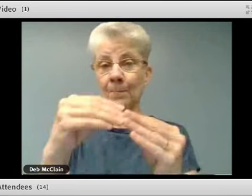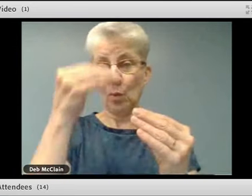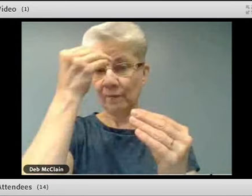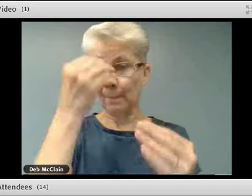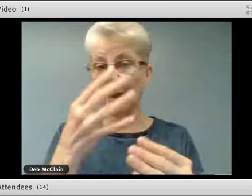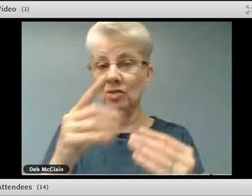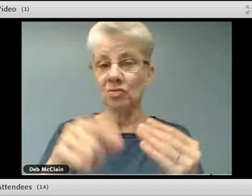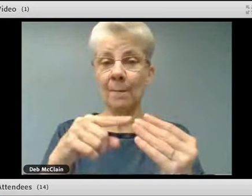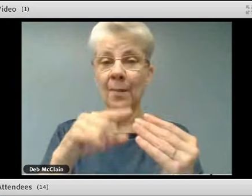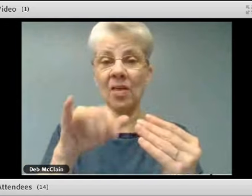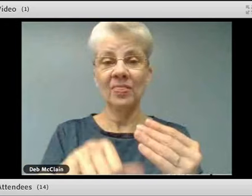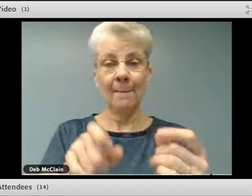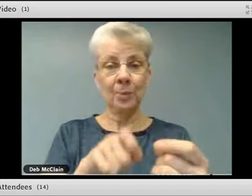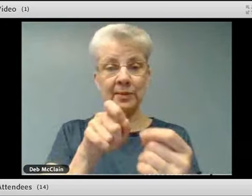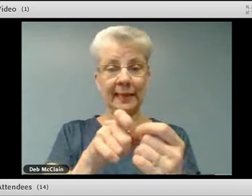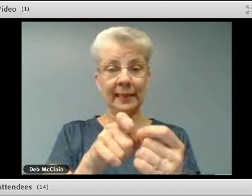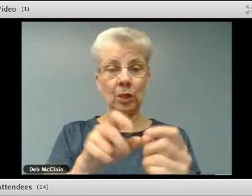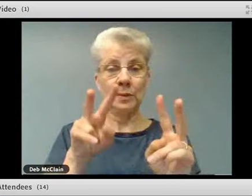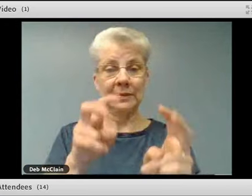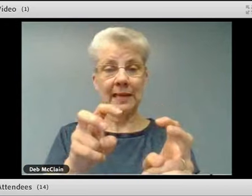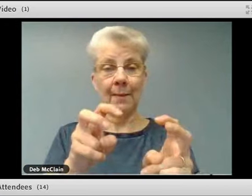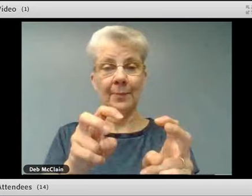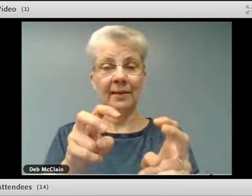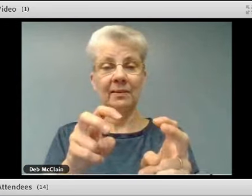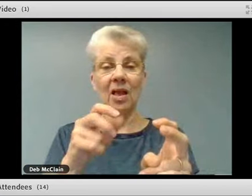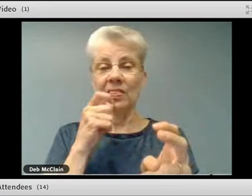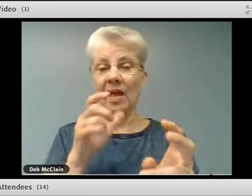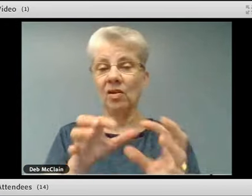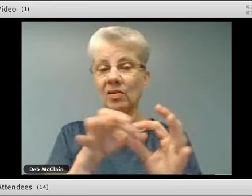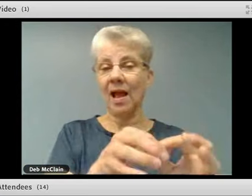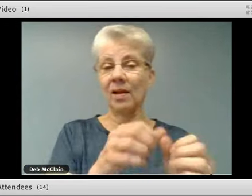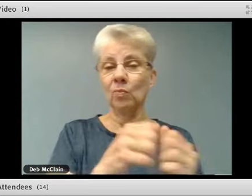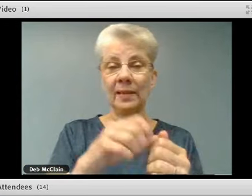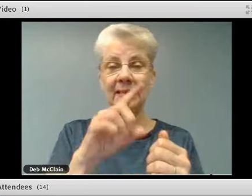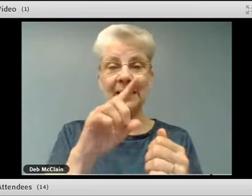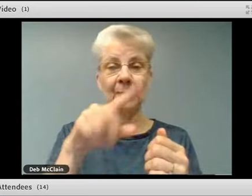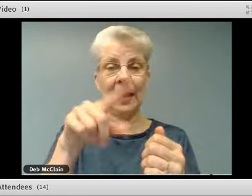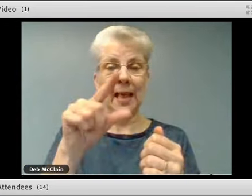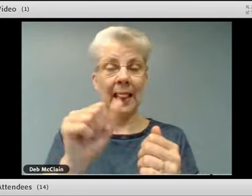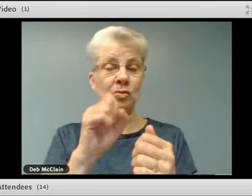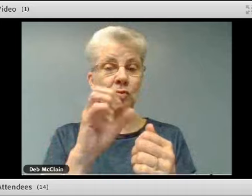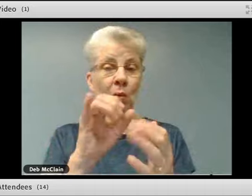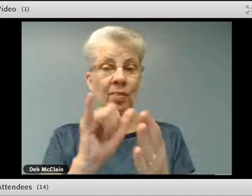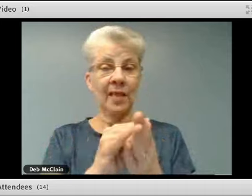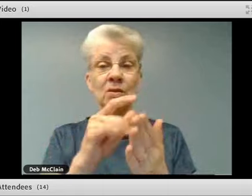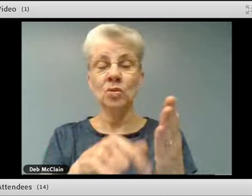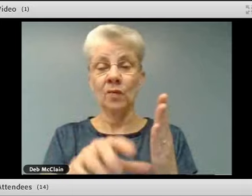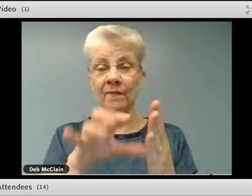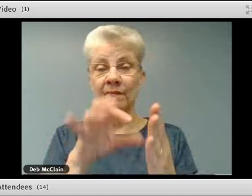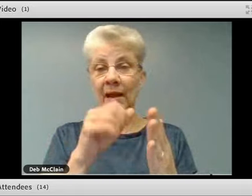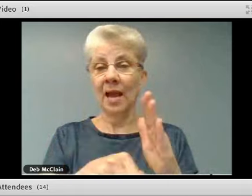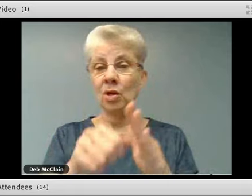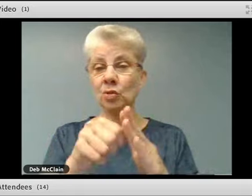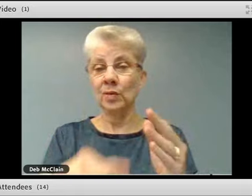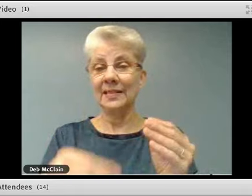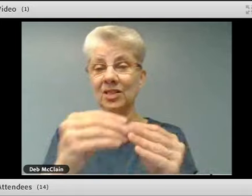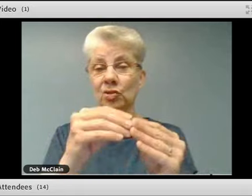that particular topic that are outside of DPLA. So that's what you'll find under additional